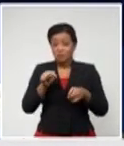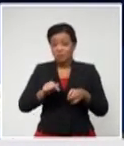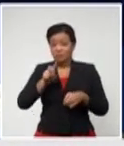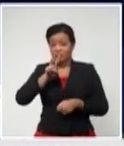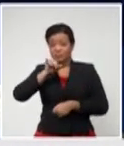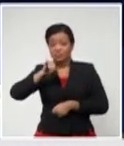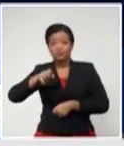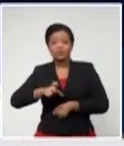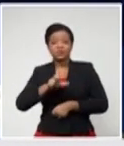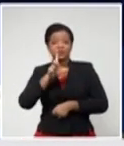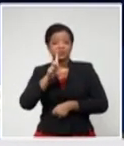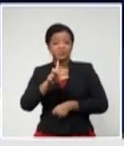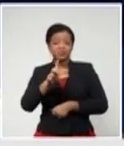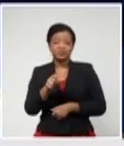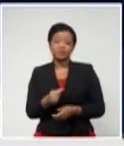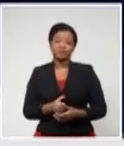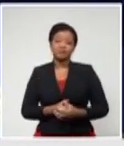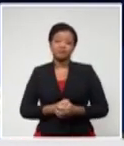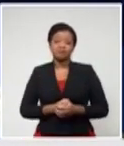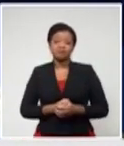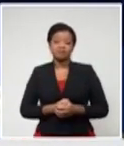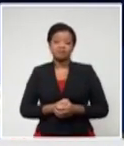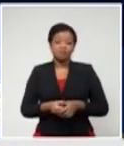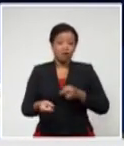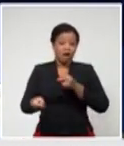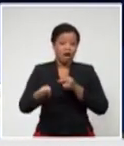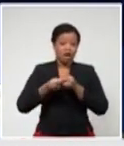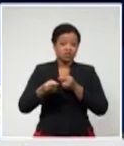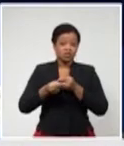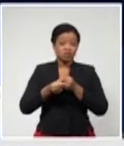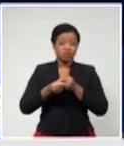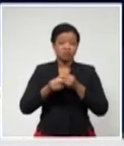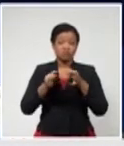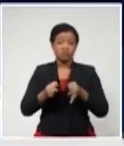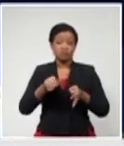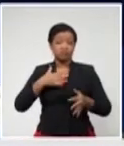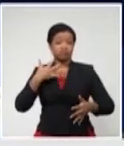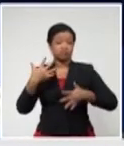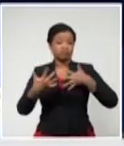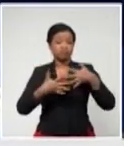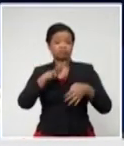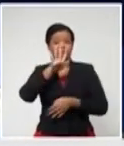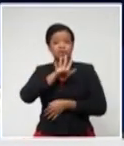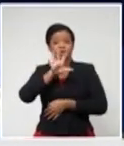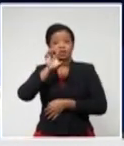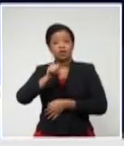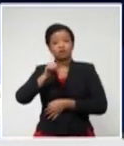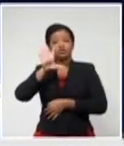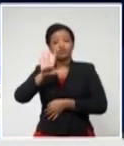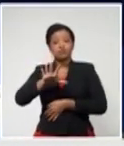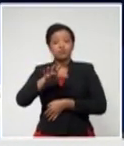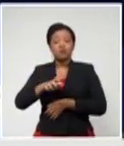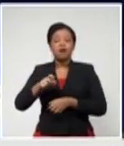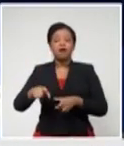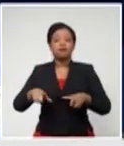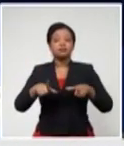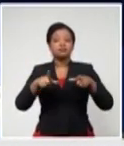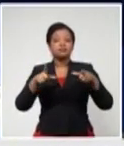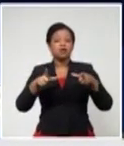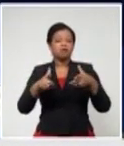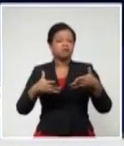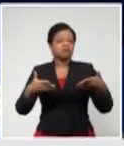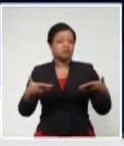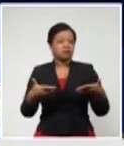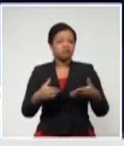and Carlos Manuel de Céspedes barracks in Granma, and soon celebrations for the 505th anniversary of